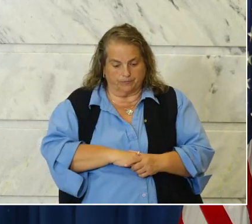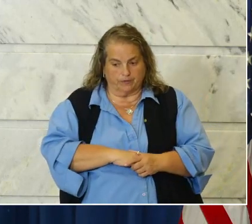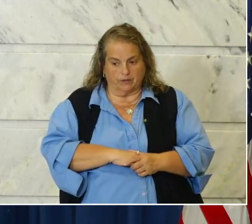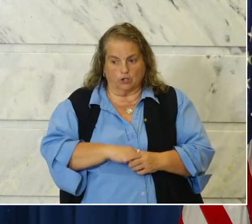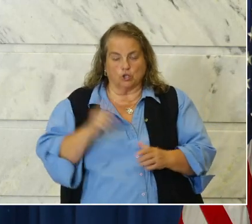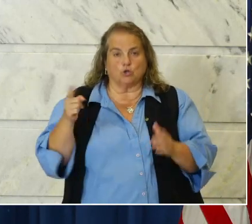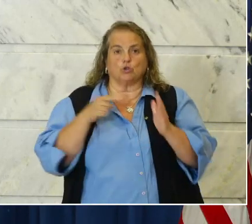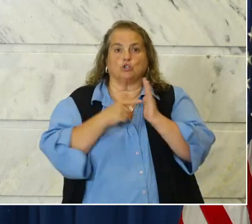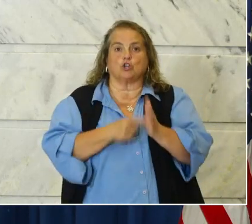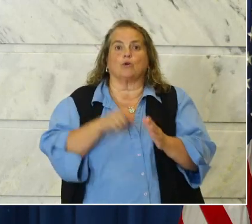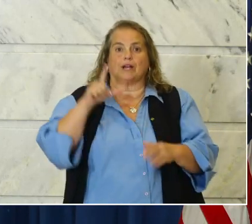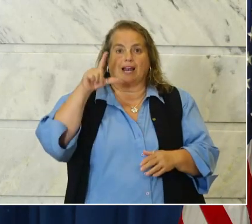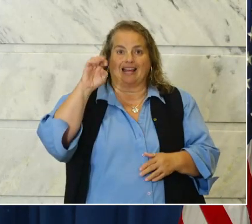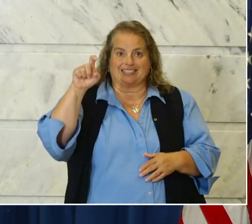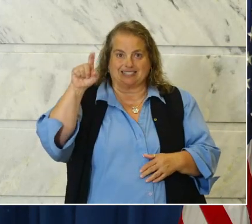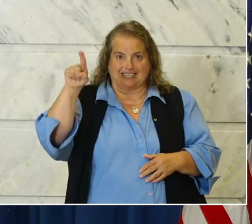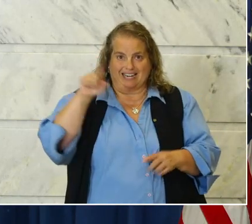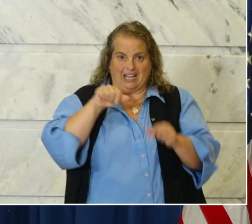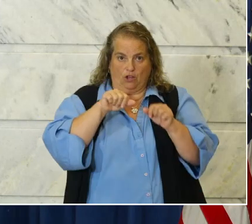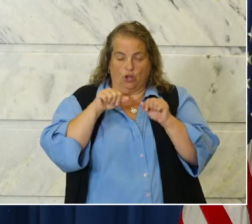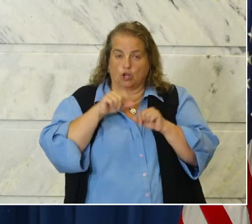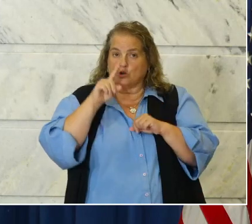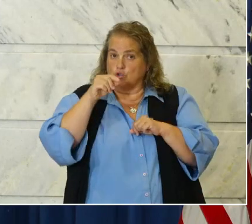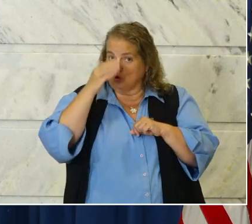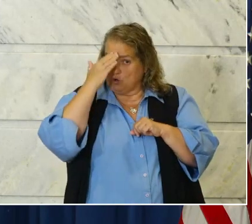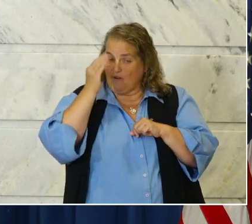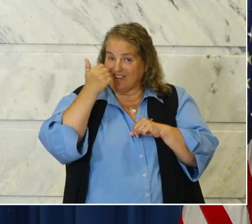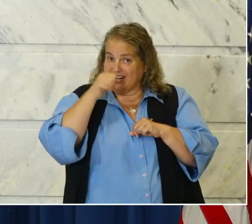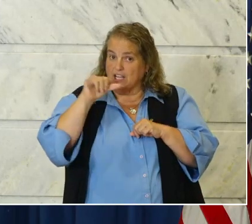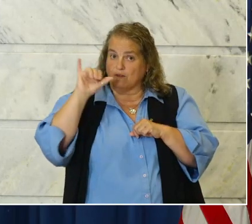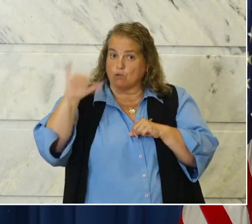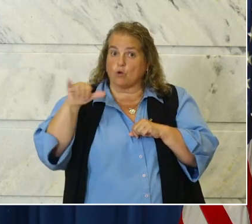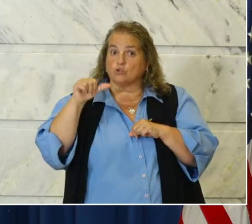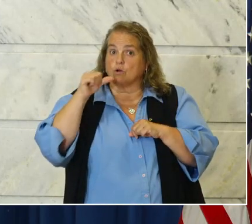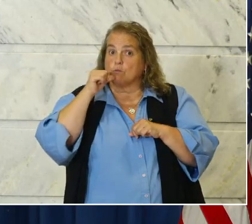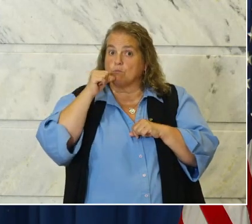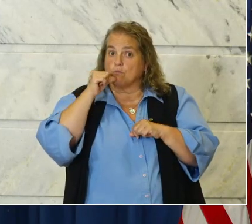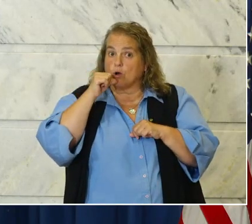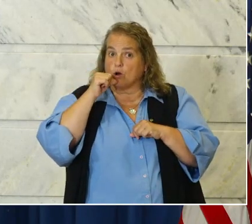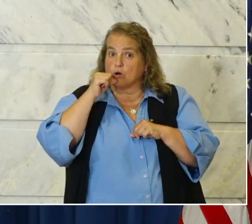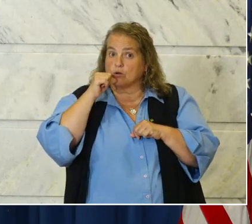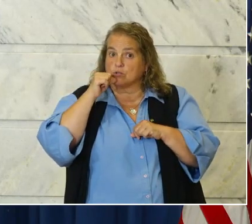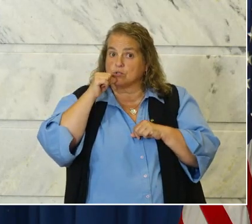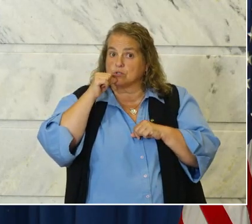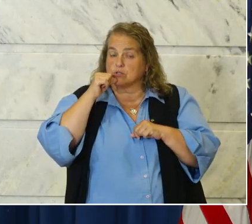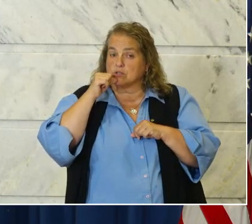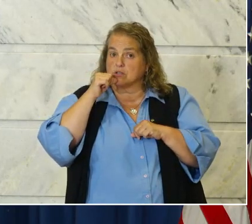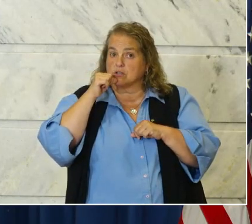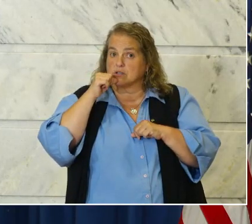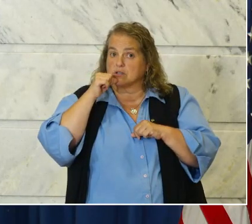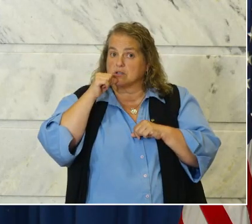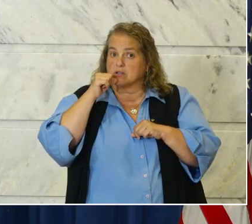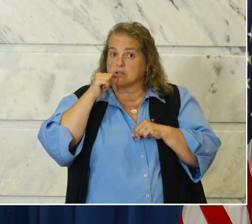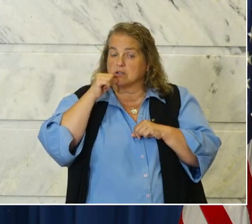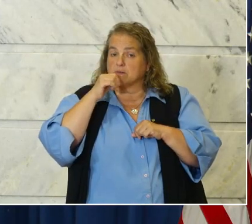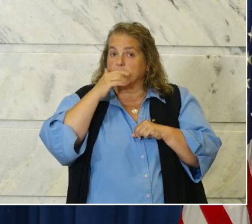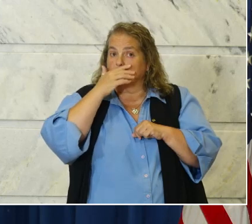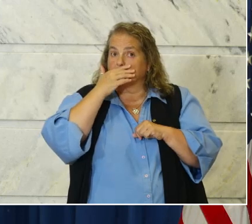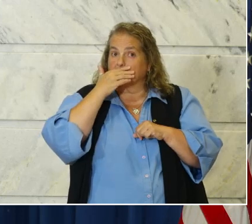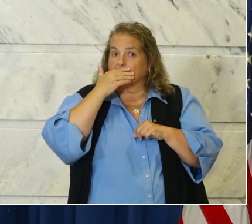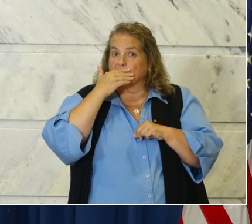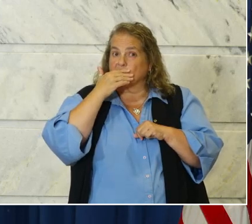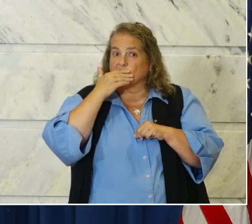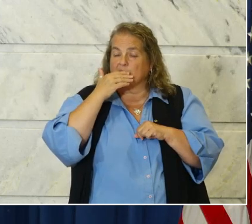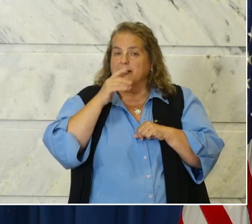area before. Do you know if any of those bars that are sanctioned or you believe they should be in the coming days? And